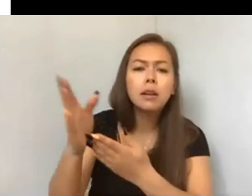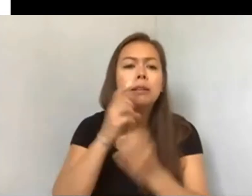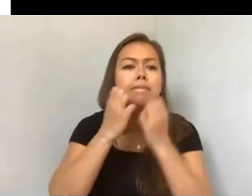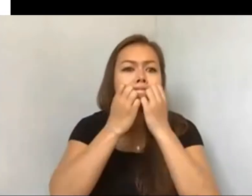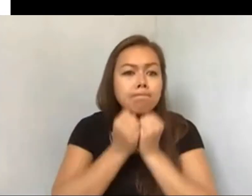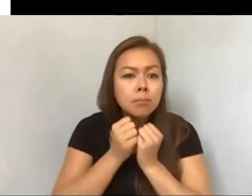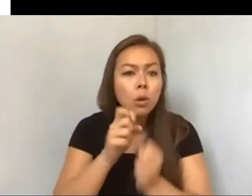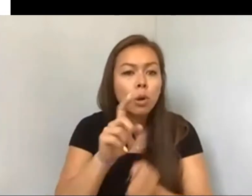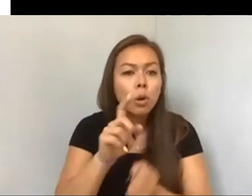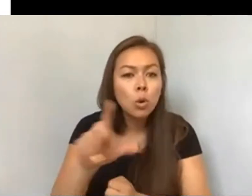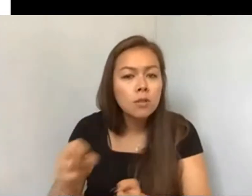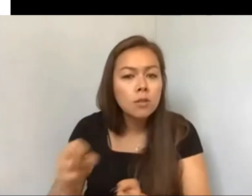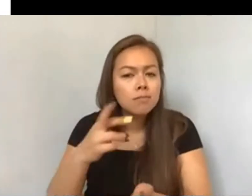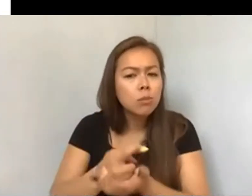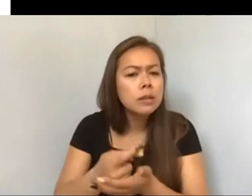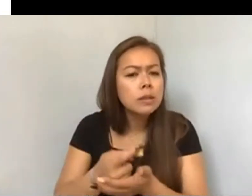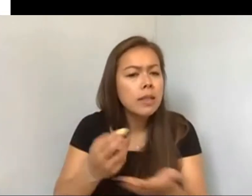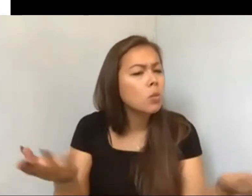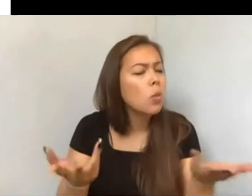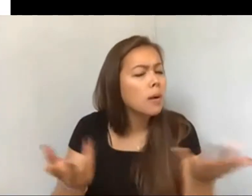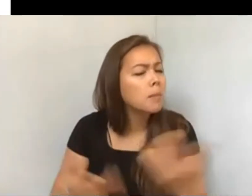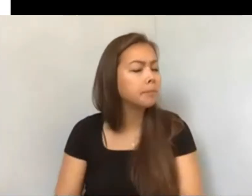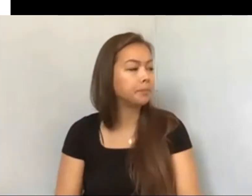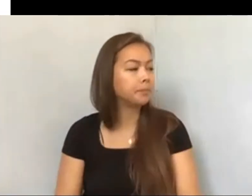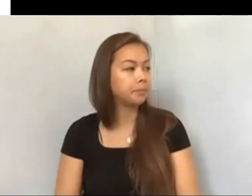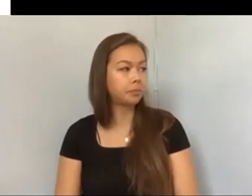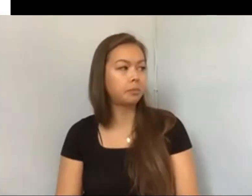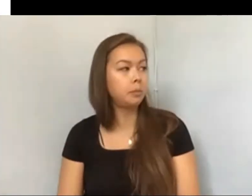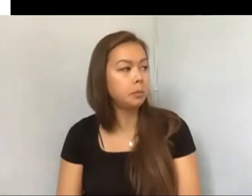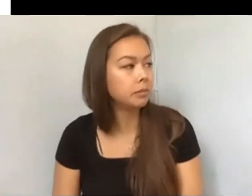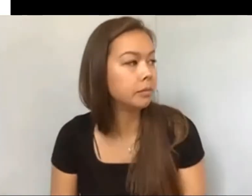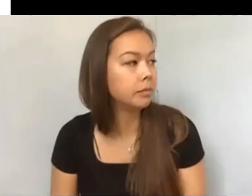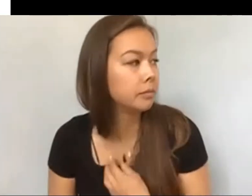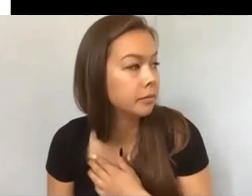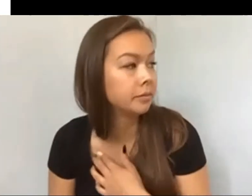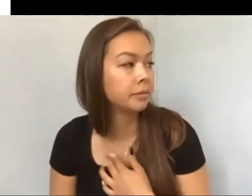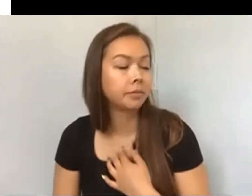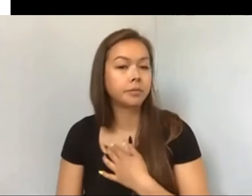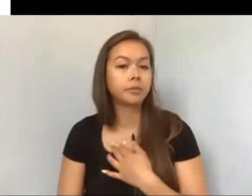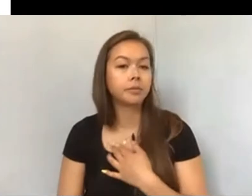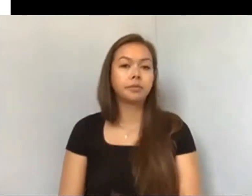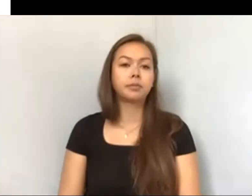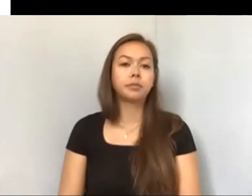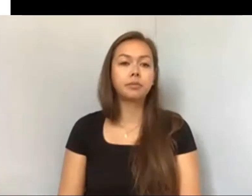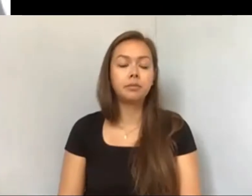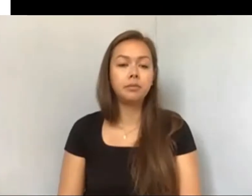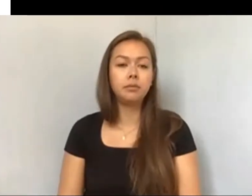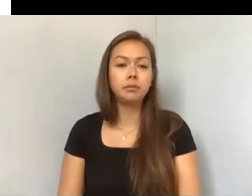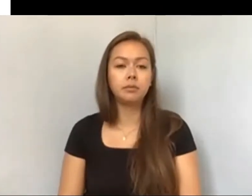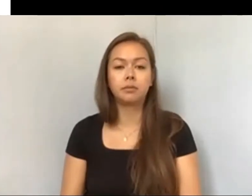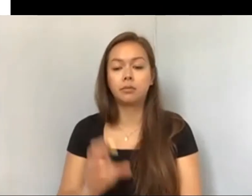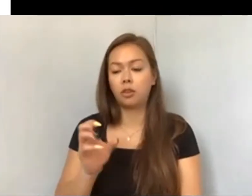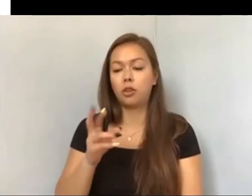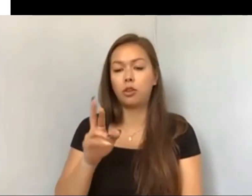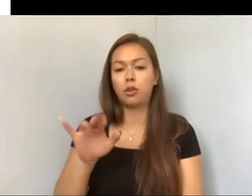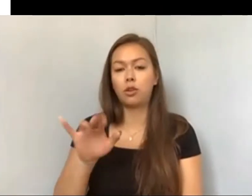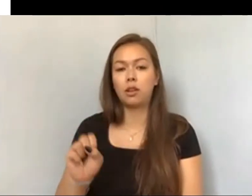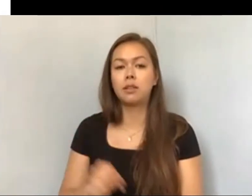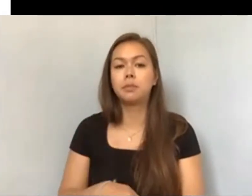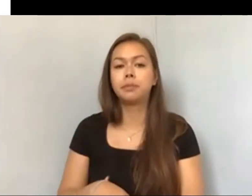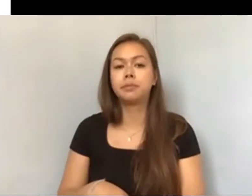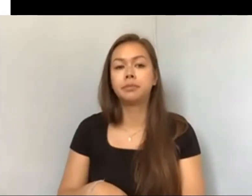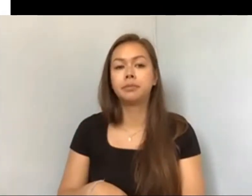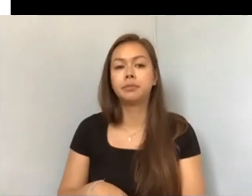Well, I mean, there's a lot of tools that are out there just simply for the purposes